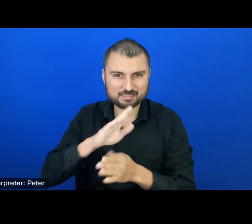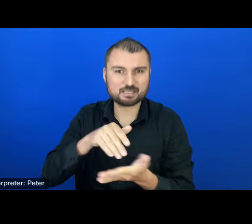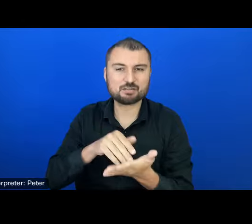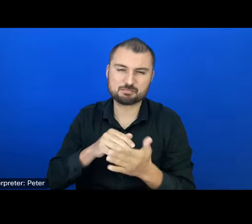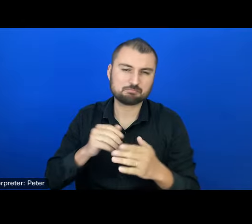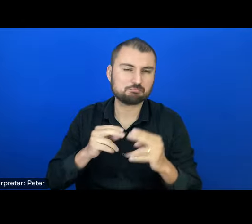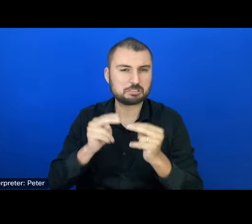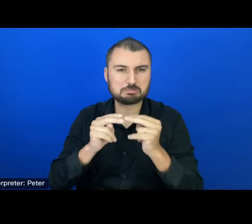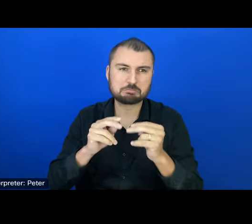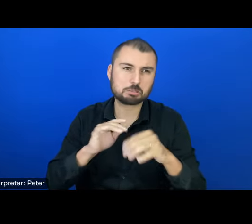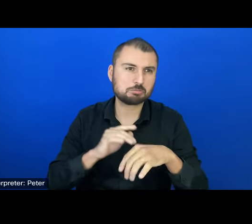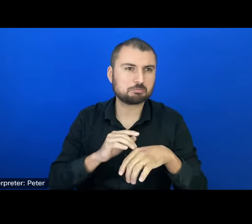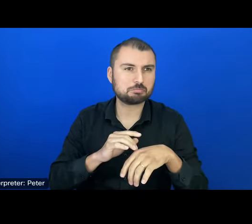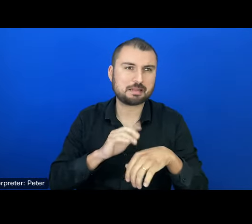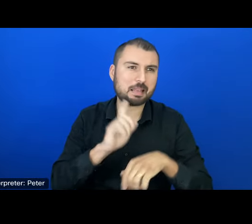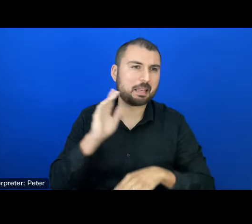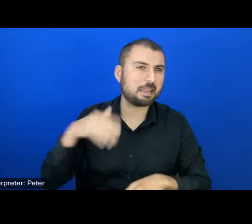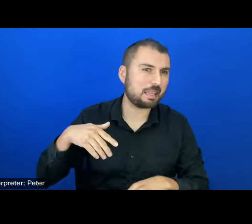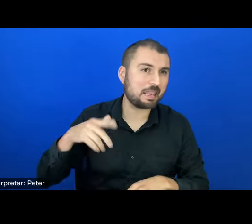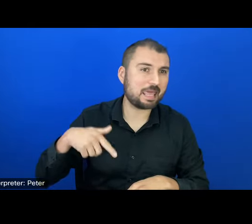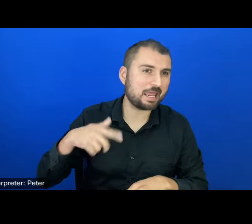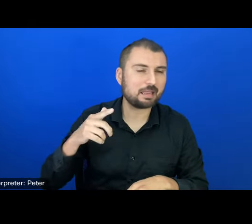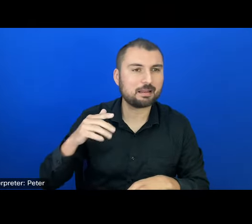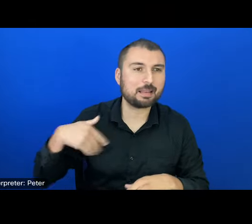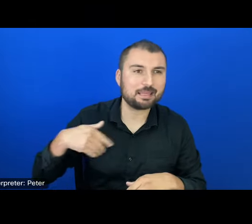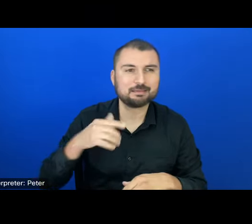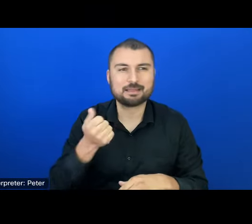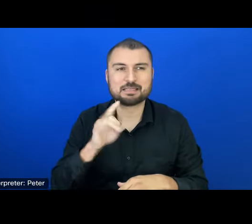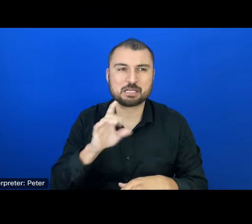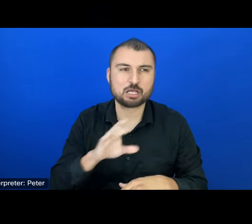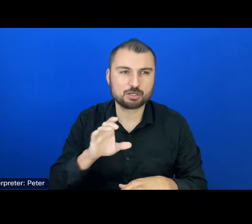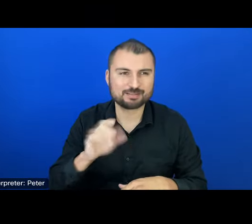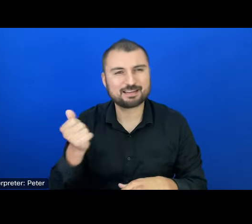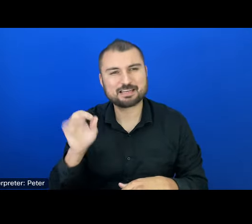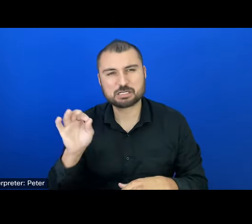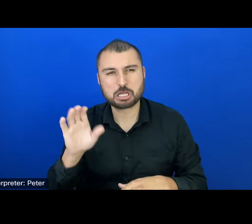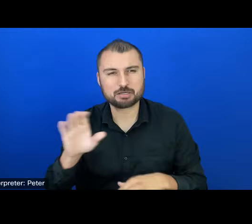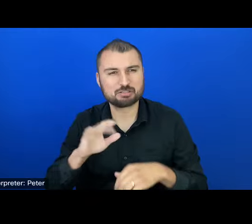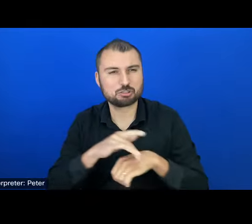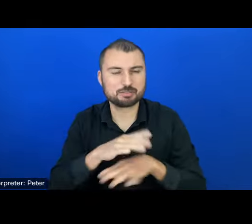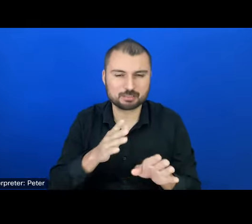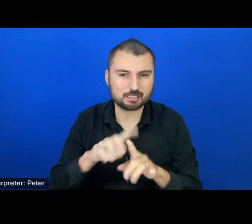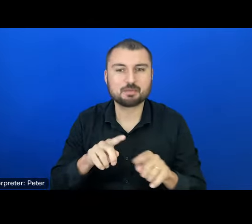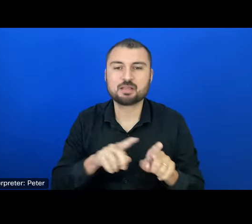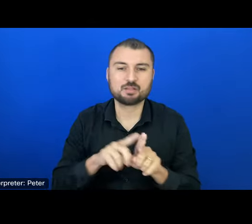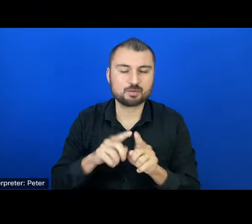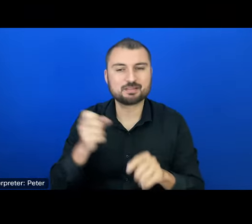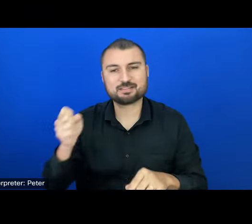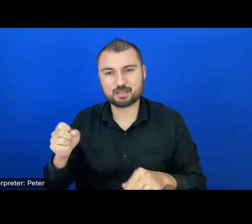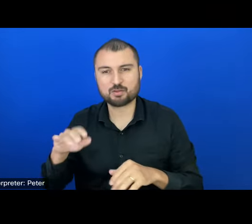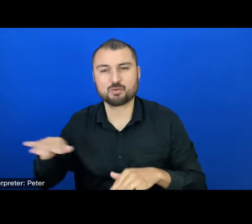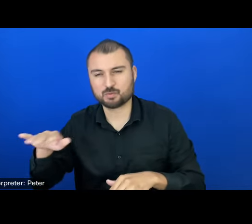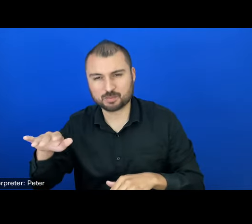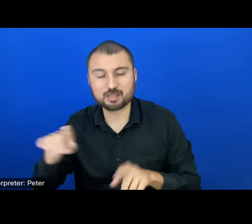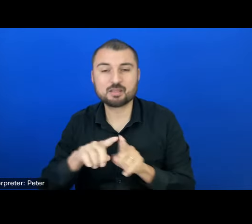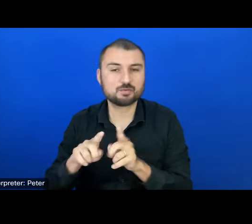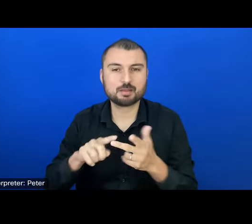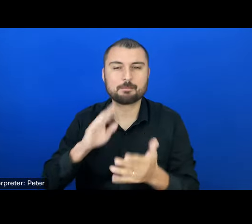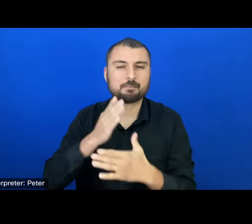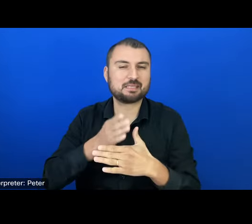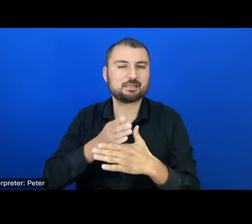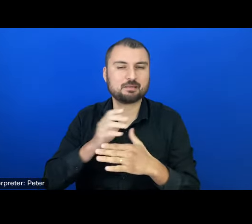1800s, early 1900s, and then the minimum security south unit and the medium security east unit, which I believe those two